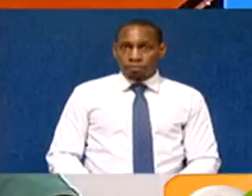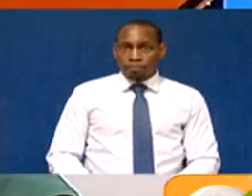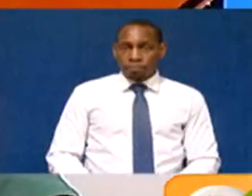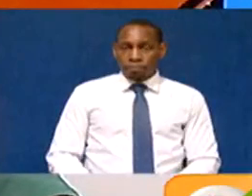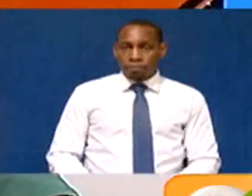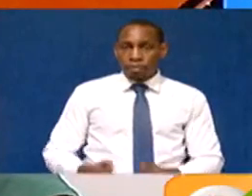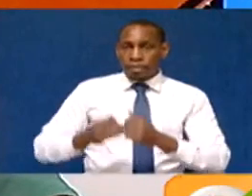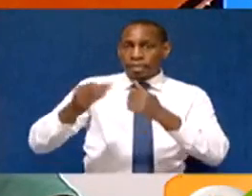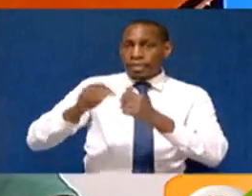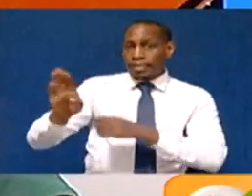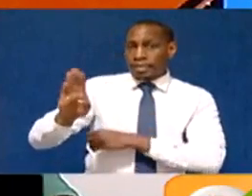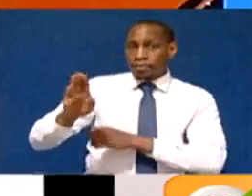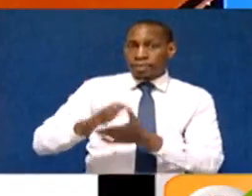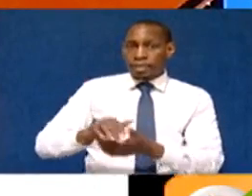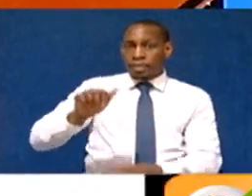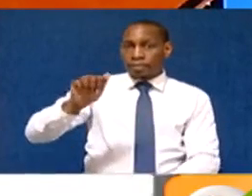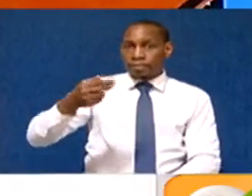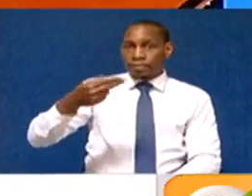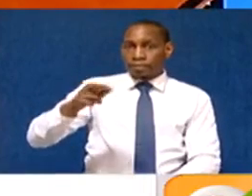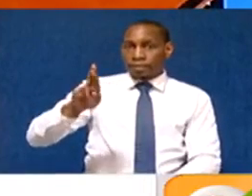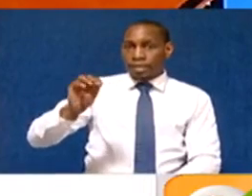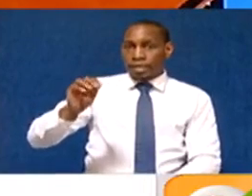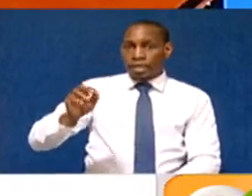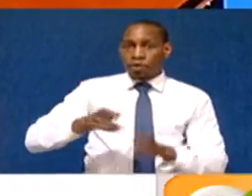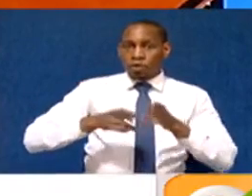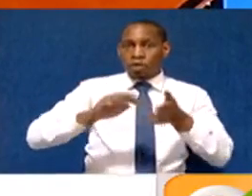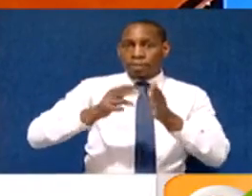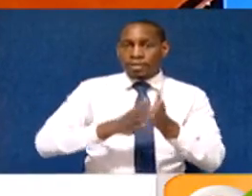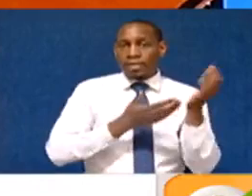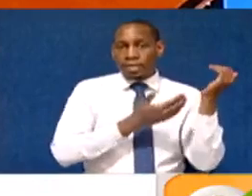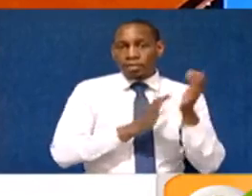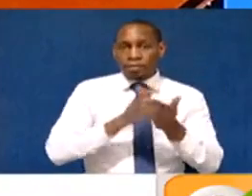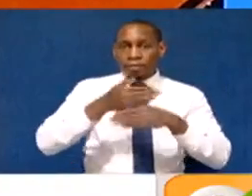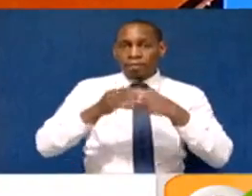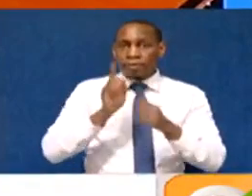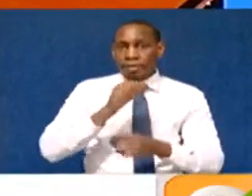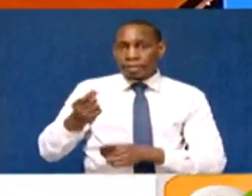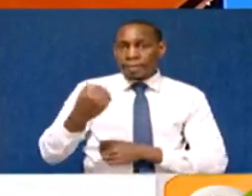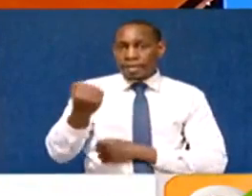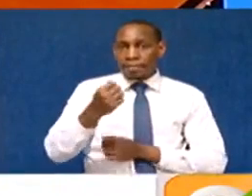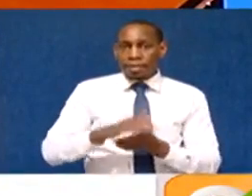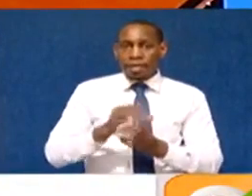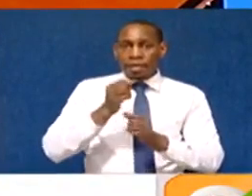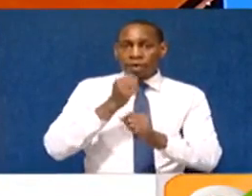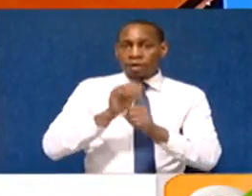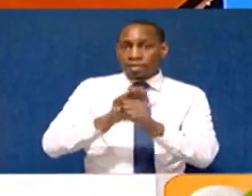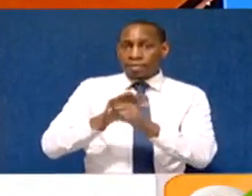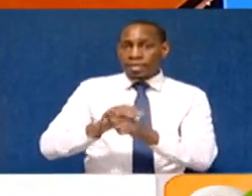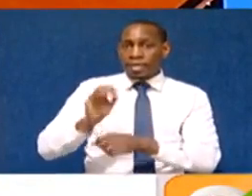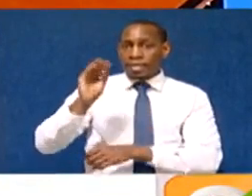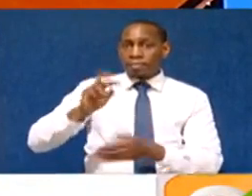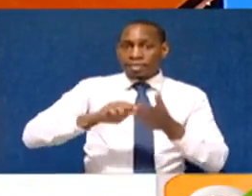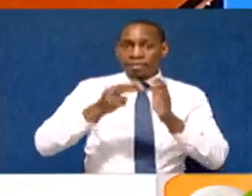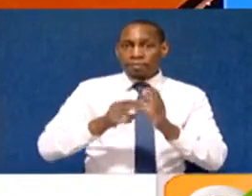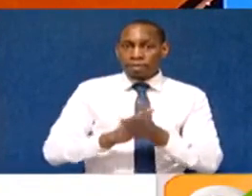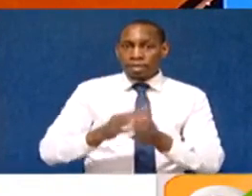Now, the 18 billion shillings Ahero-Isebania road project is expected to be complete in May, with most works on the multi-billion